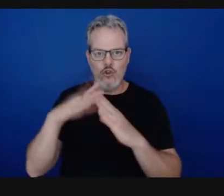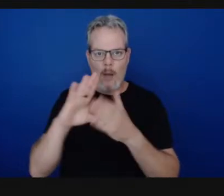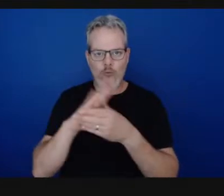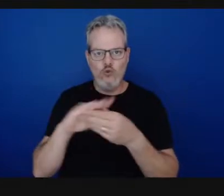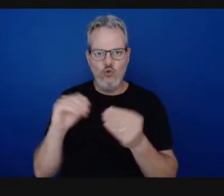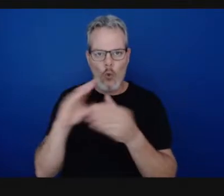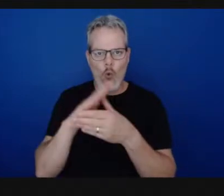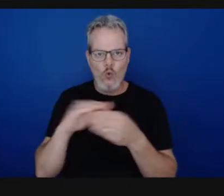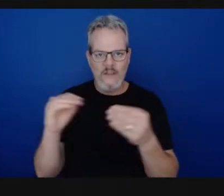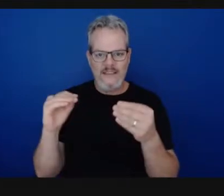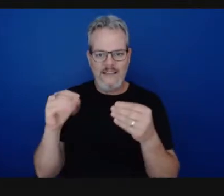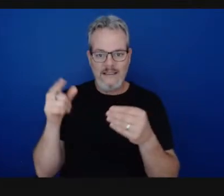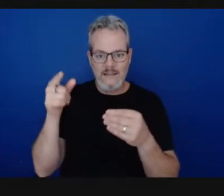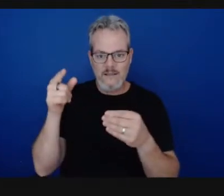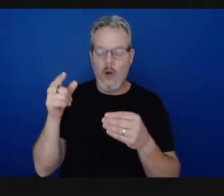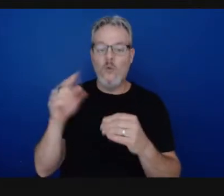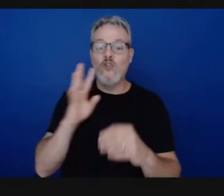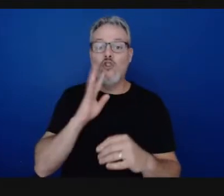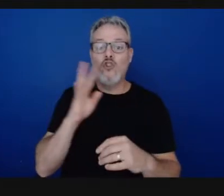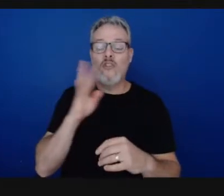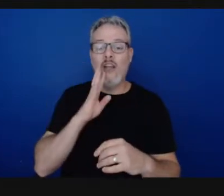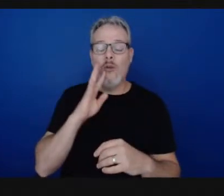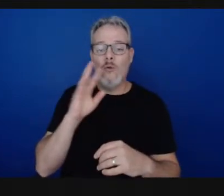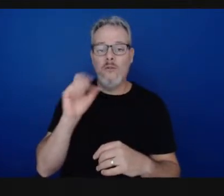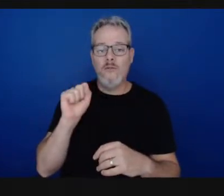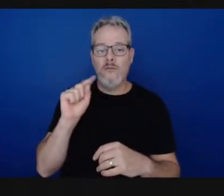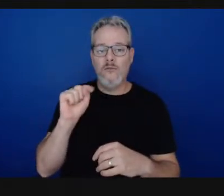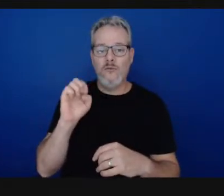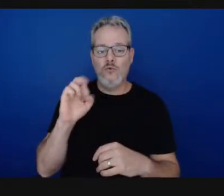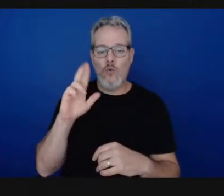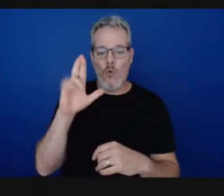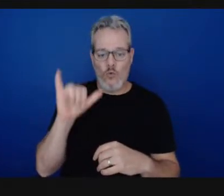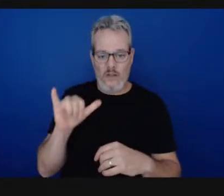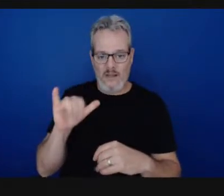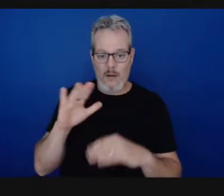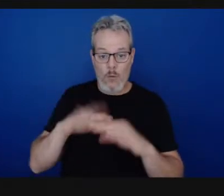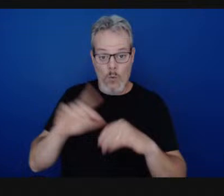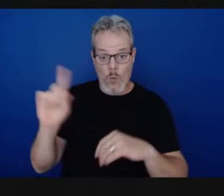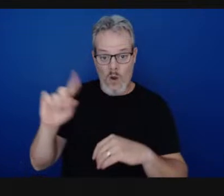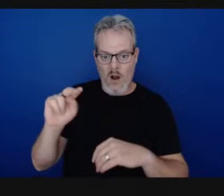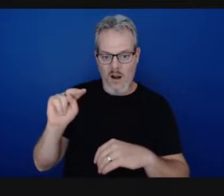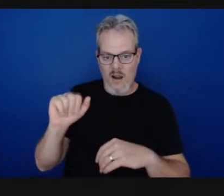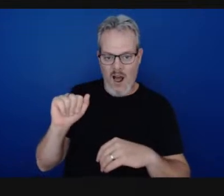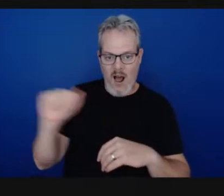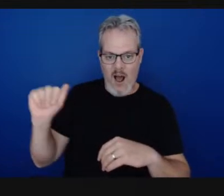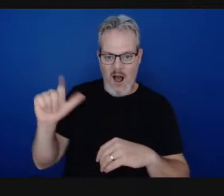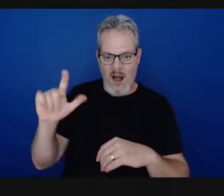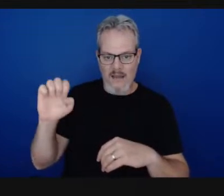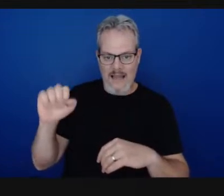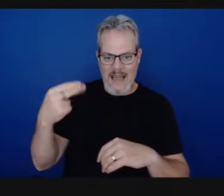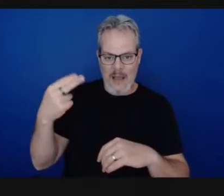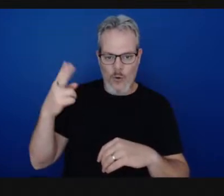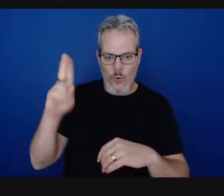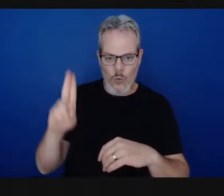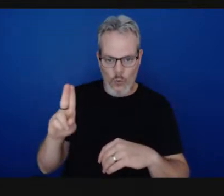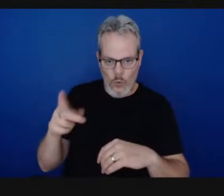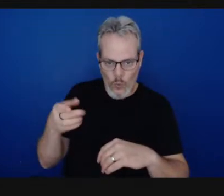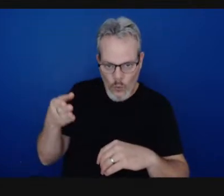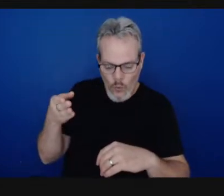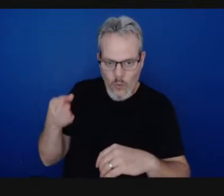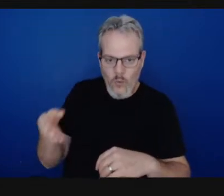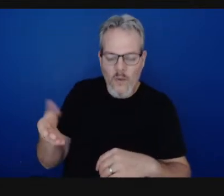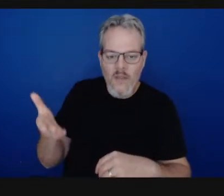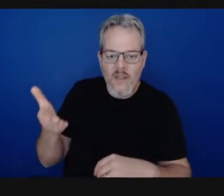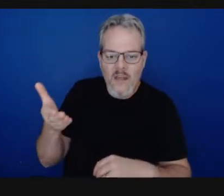at Na'alehu on the 10th at the library. Kevin Kobayashi will be there, HVO technician. And